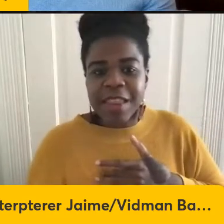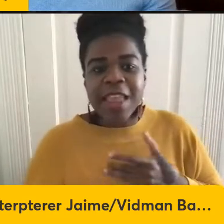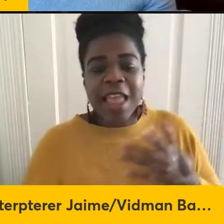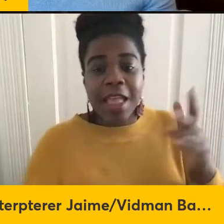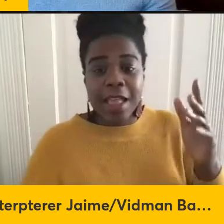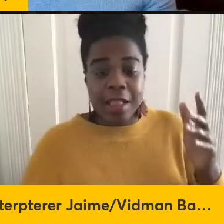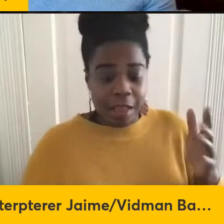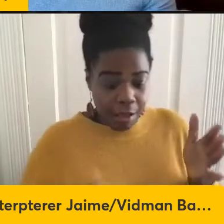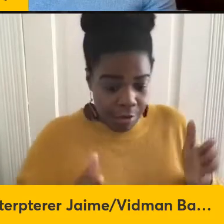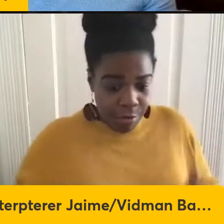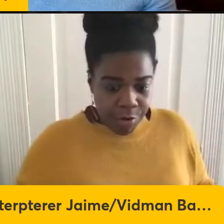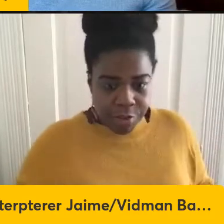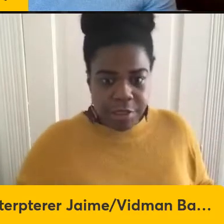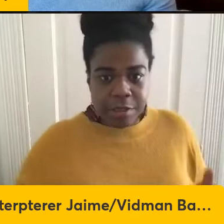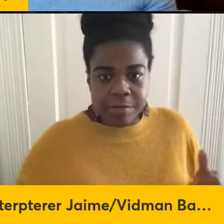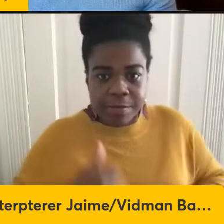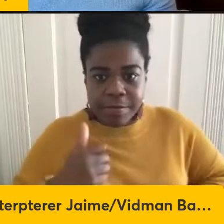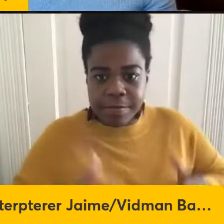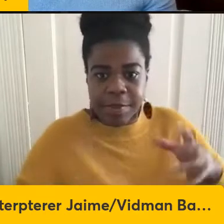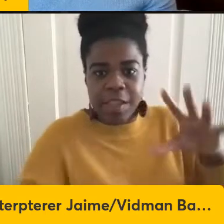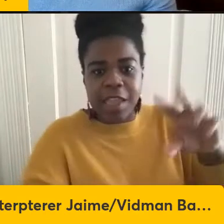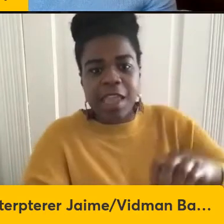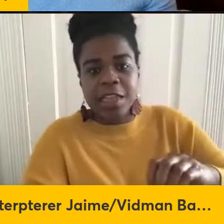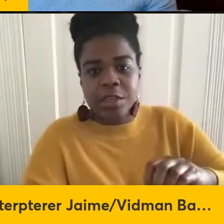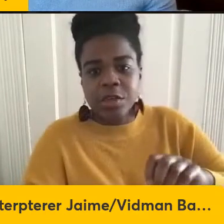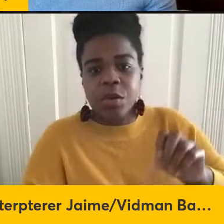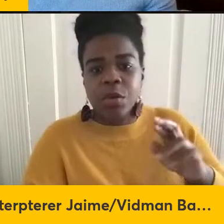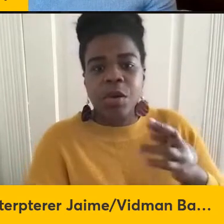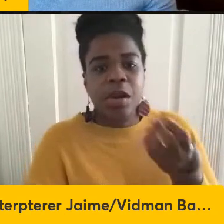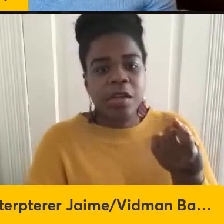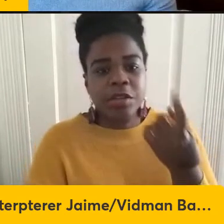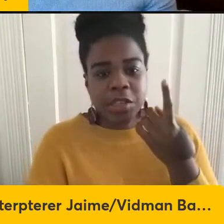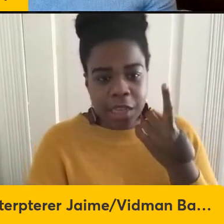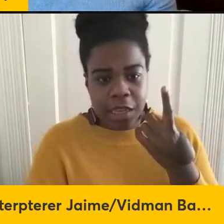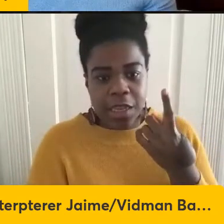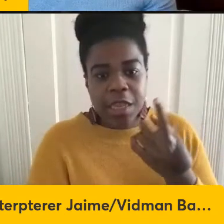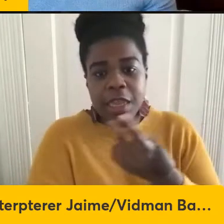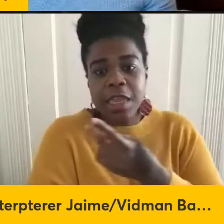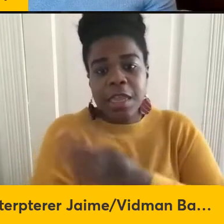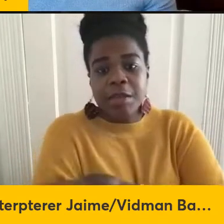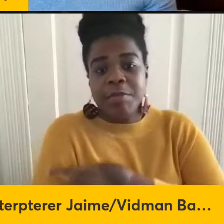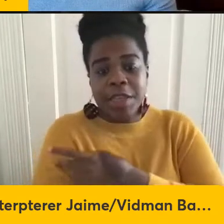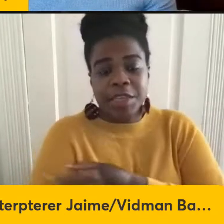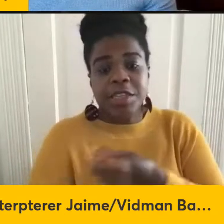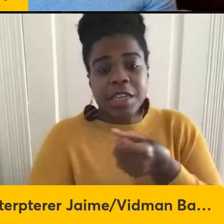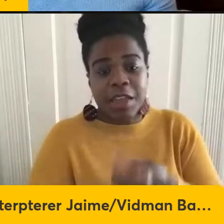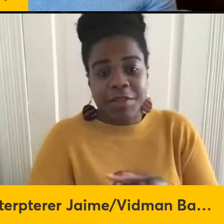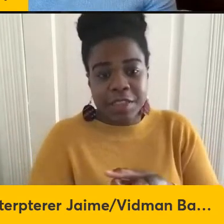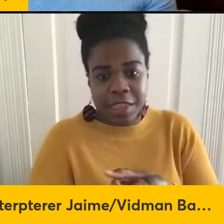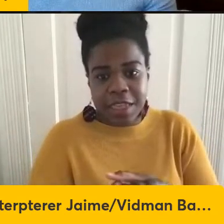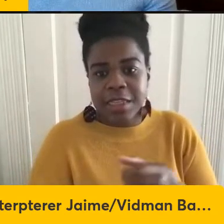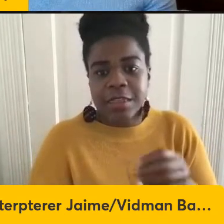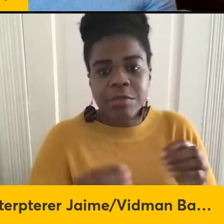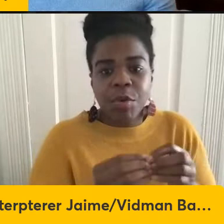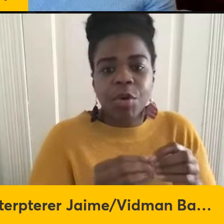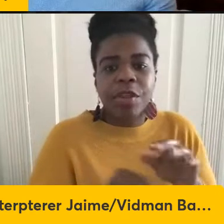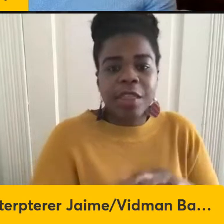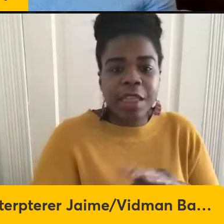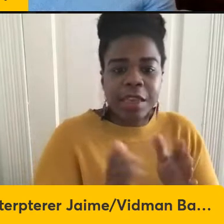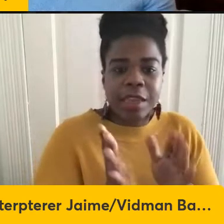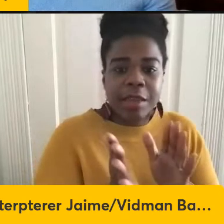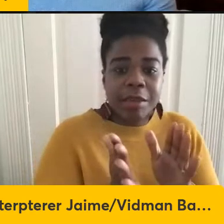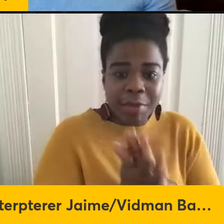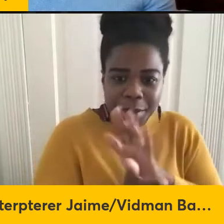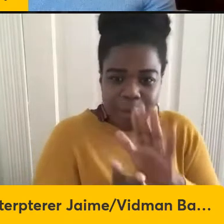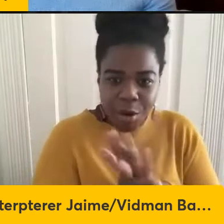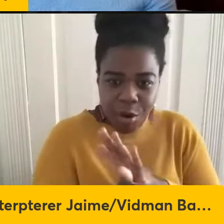person to engage or to understand. Patient advocacy is more than just a leaflet, and I think it's really